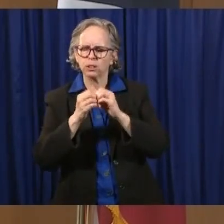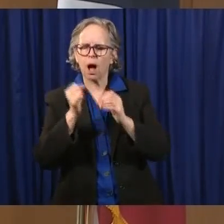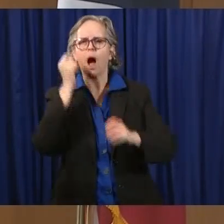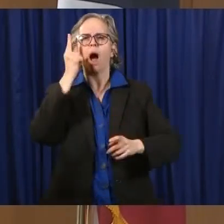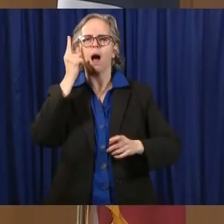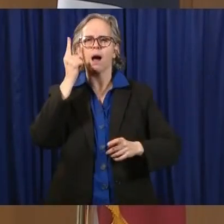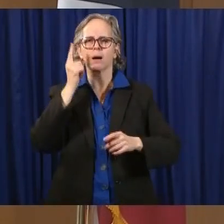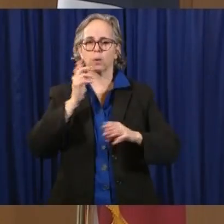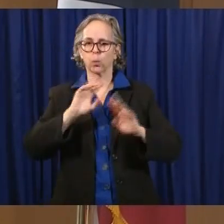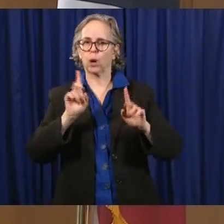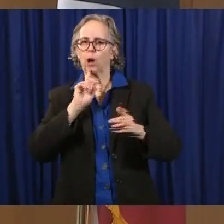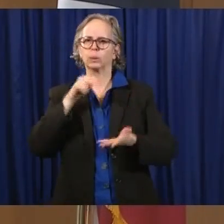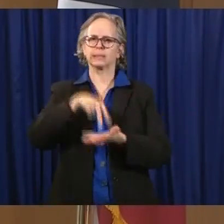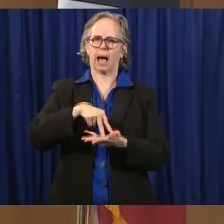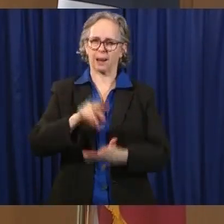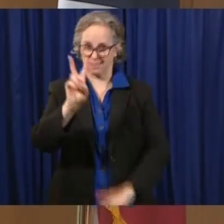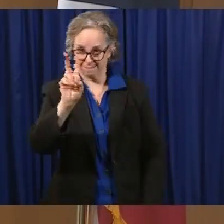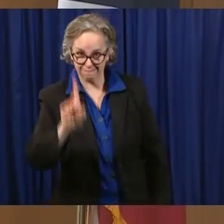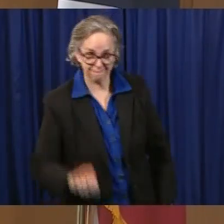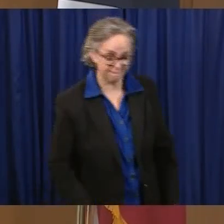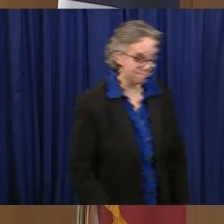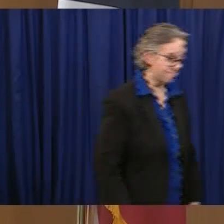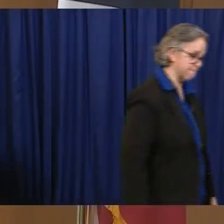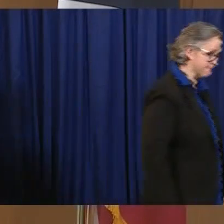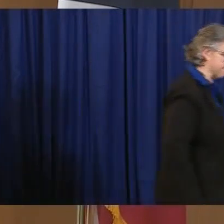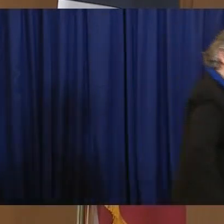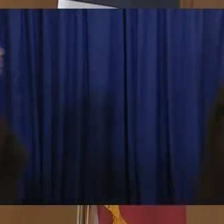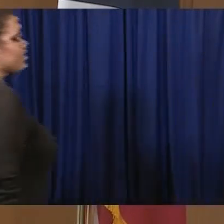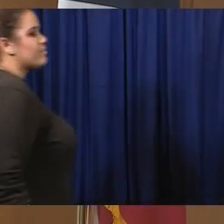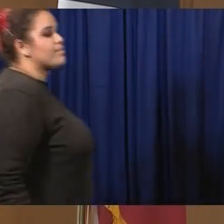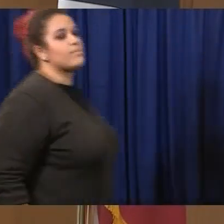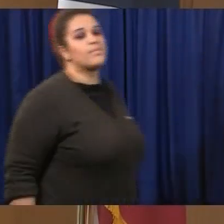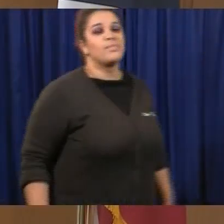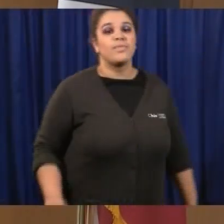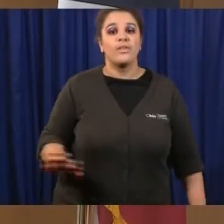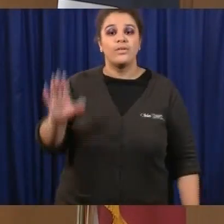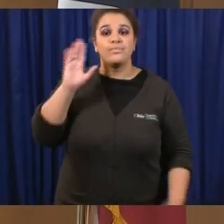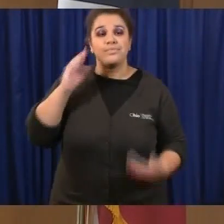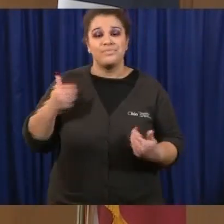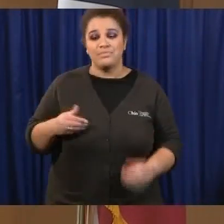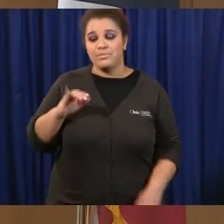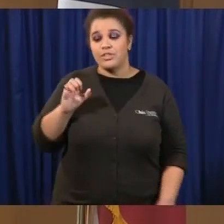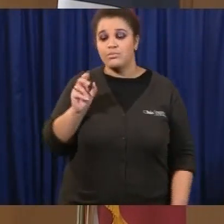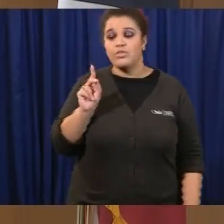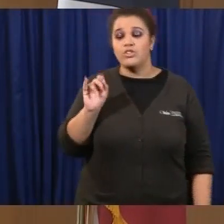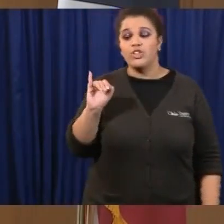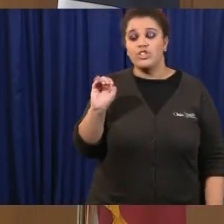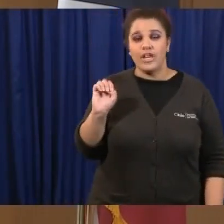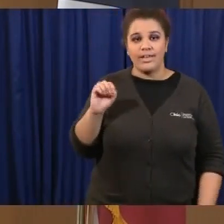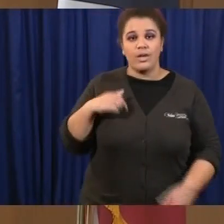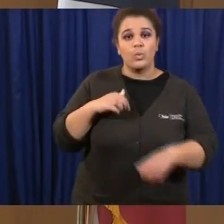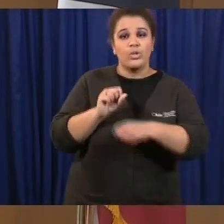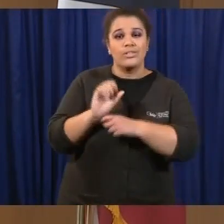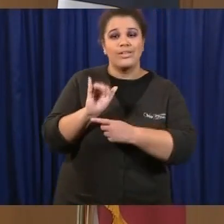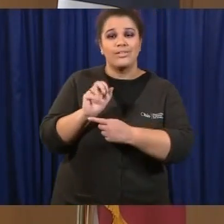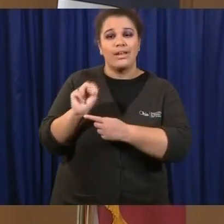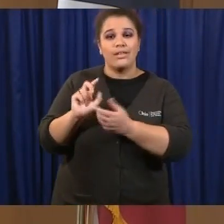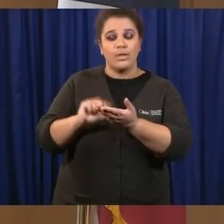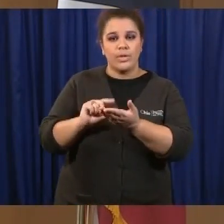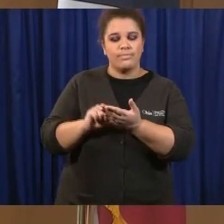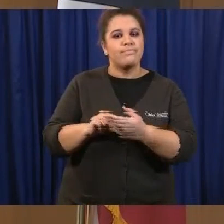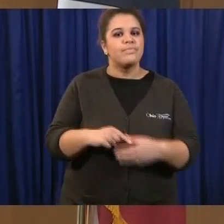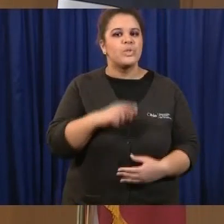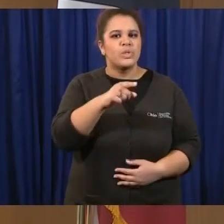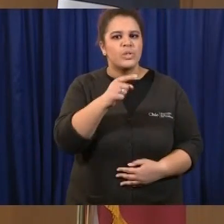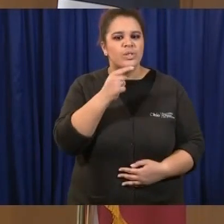Good afternoon. This is Jackie Borchert from the Cincinnati Enquirer. A real quick follow-up. You said 50 people have died in the last 24 hours. The